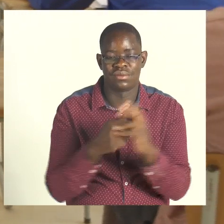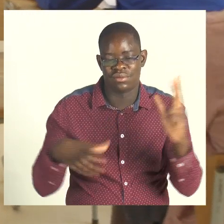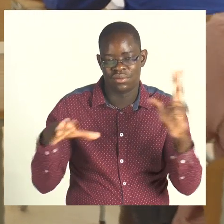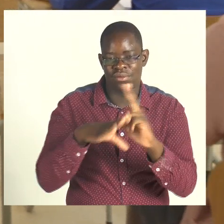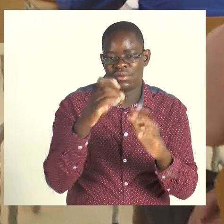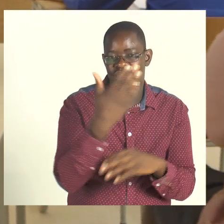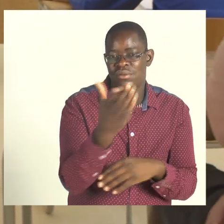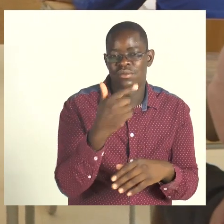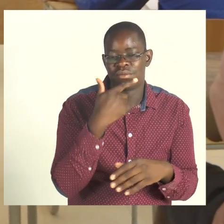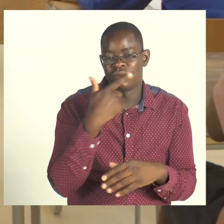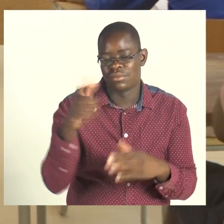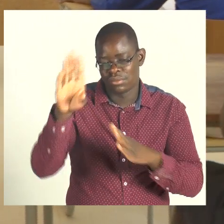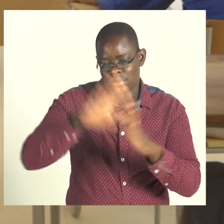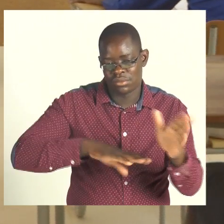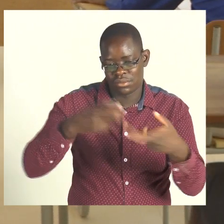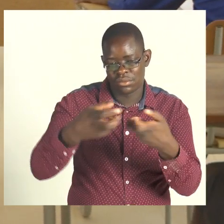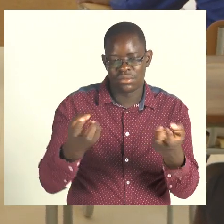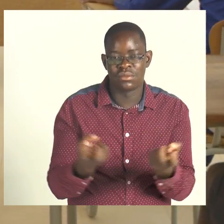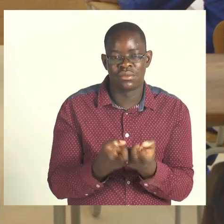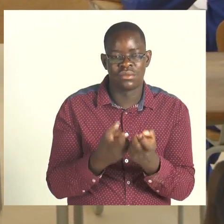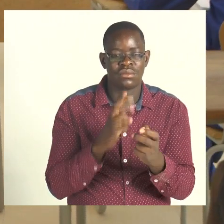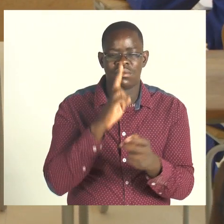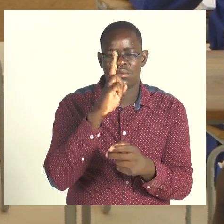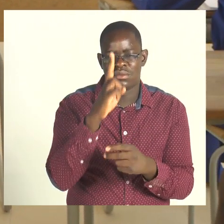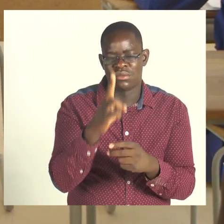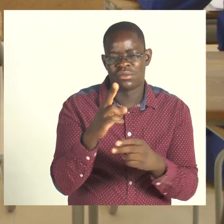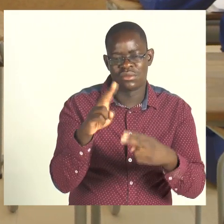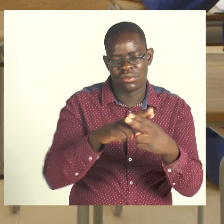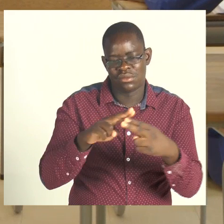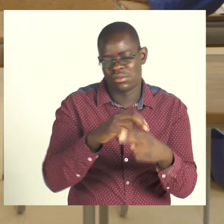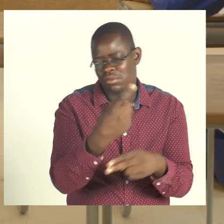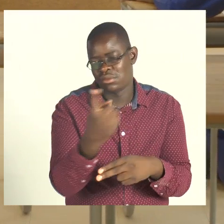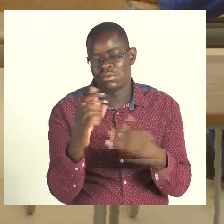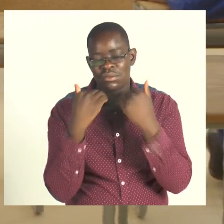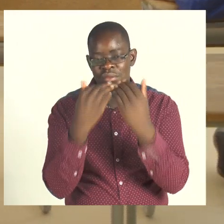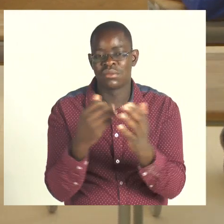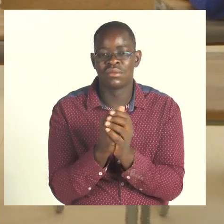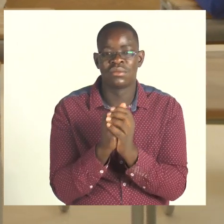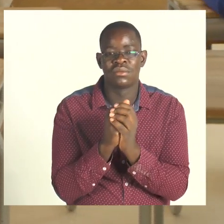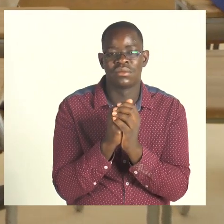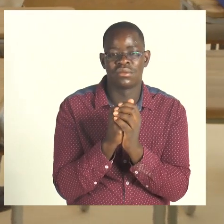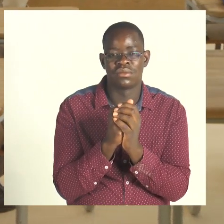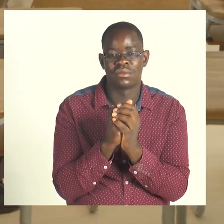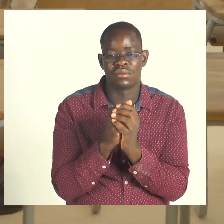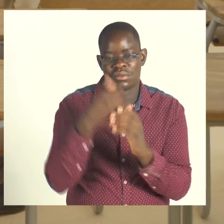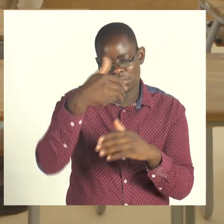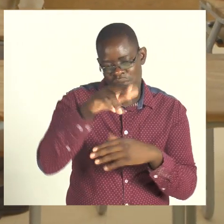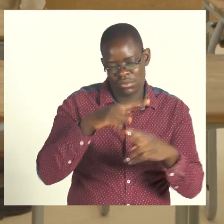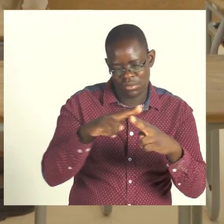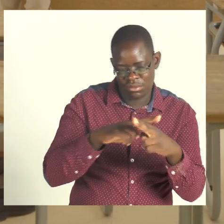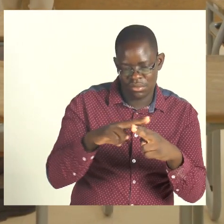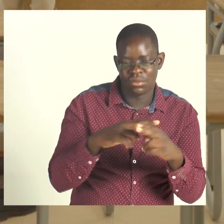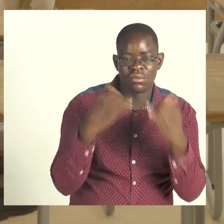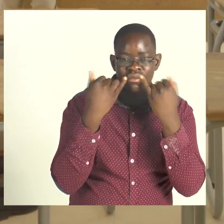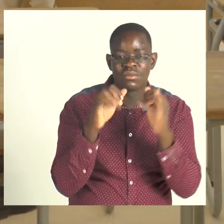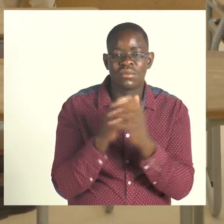Farmers, thank you for attending this meeting. I hope this information will be useful to you. And go make use of it. I